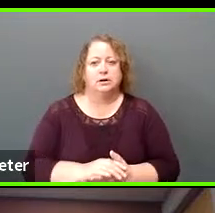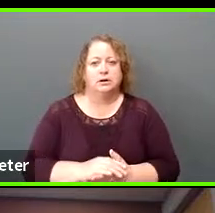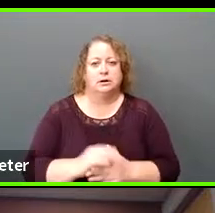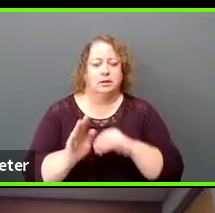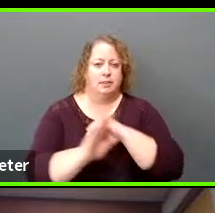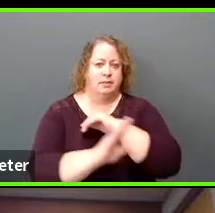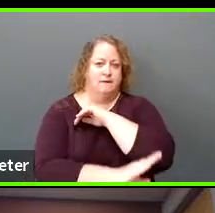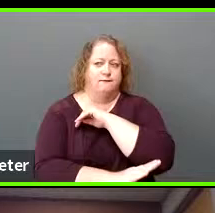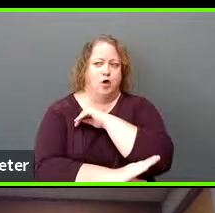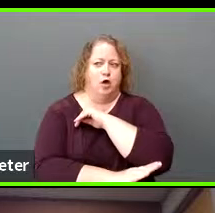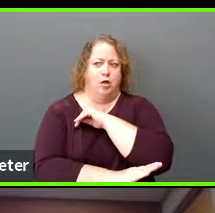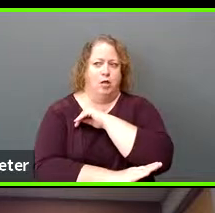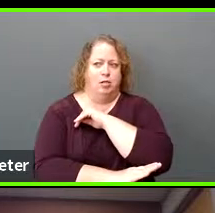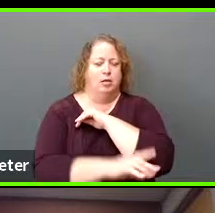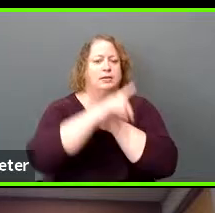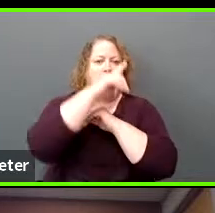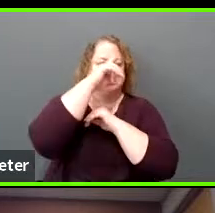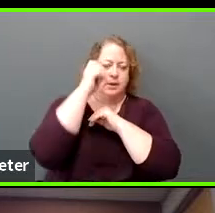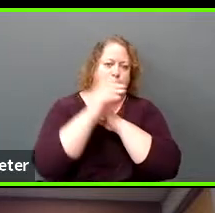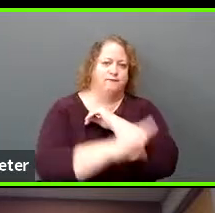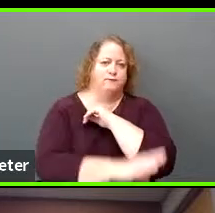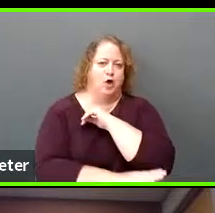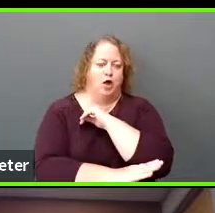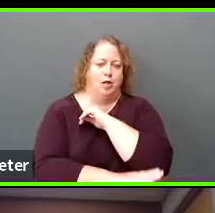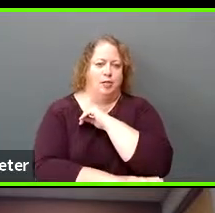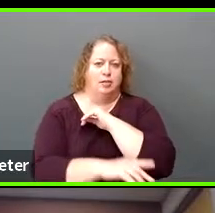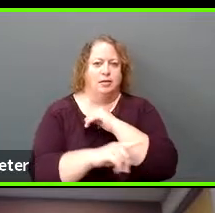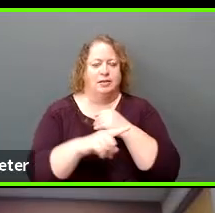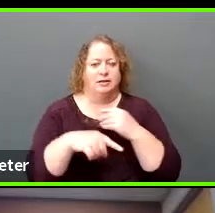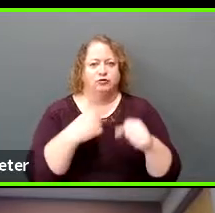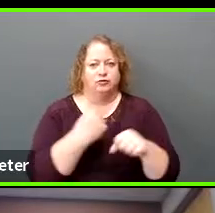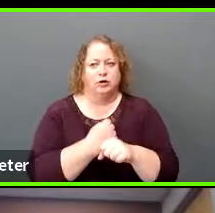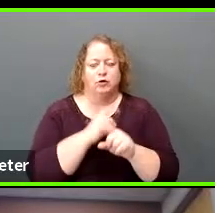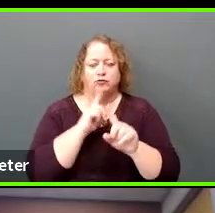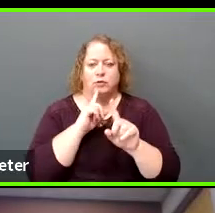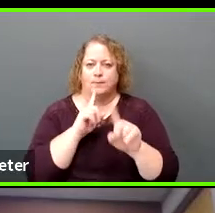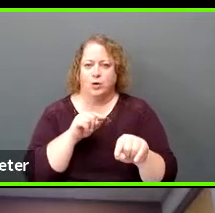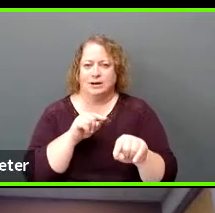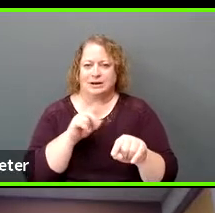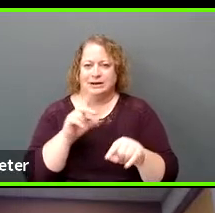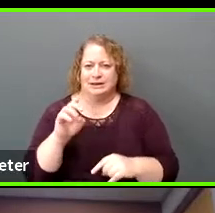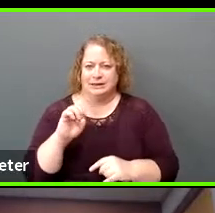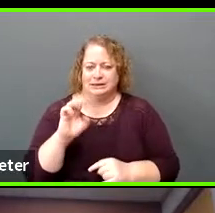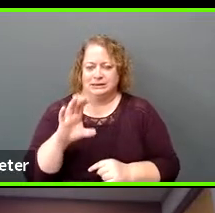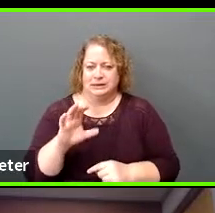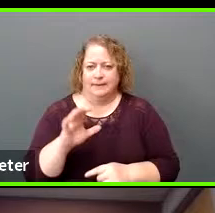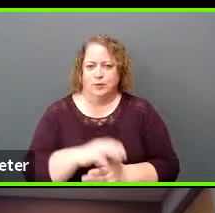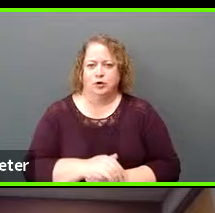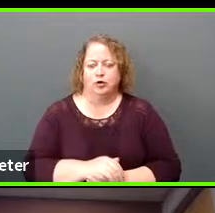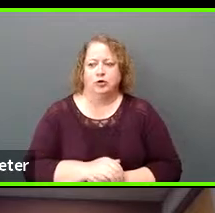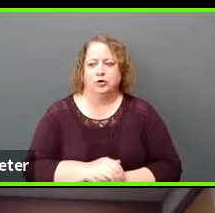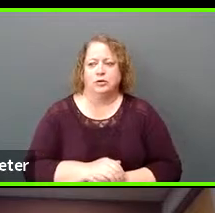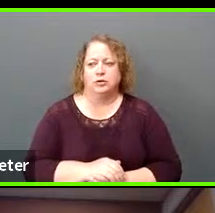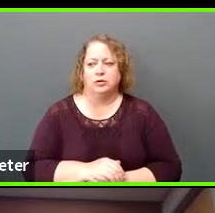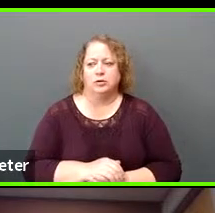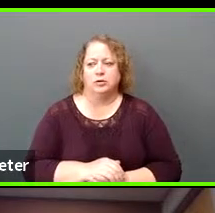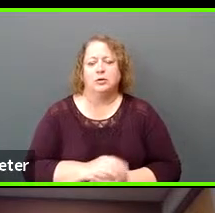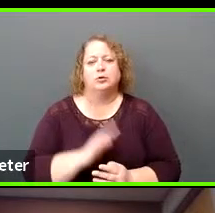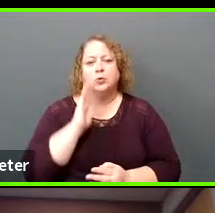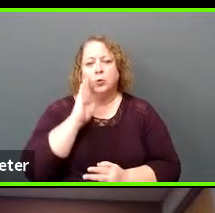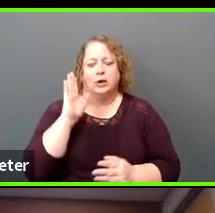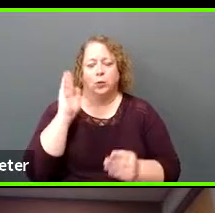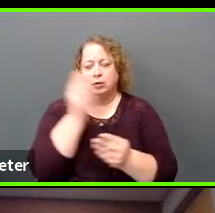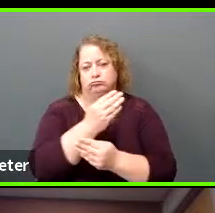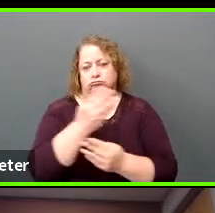the summer and fall of this year, and we reported it out in December. And so he's going